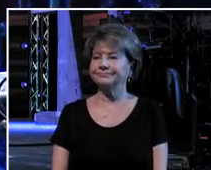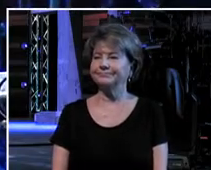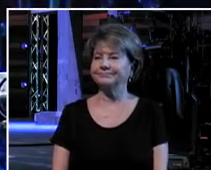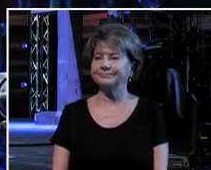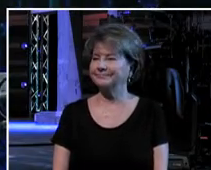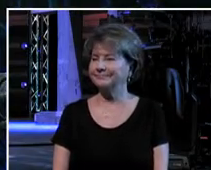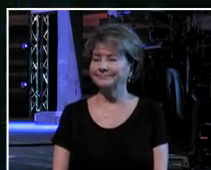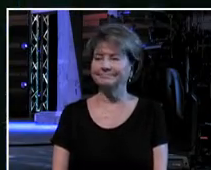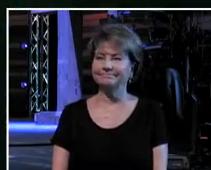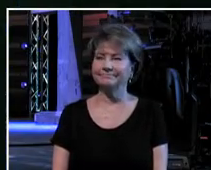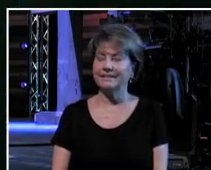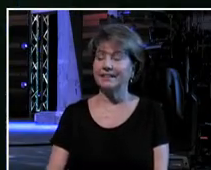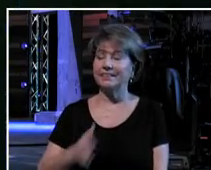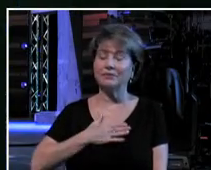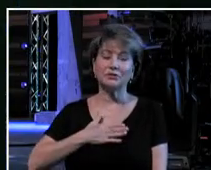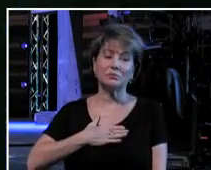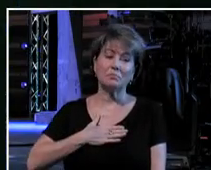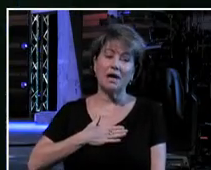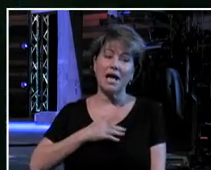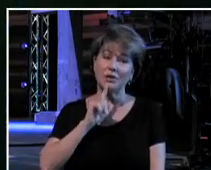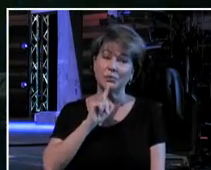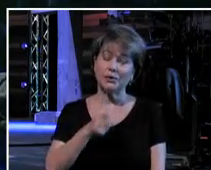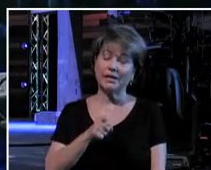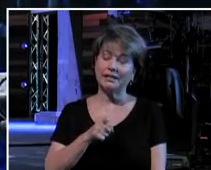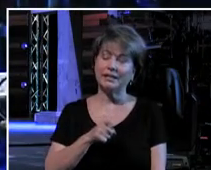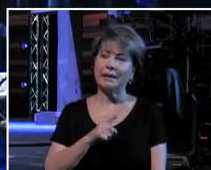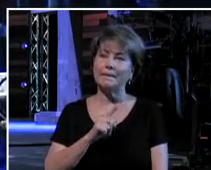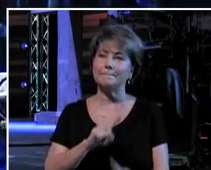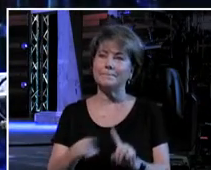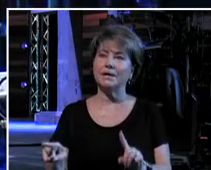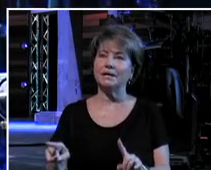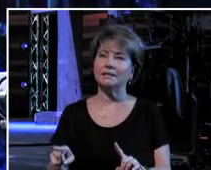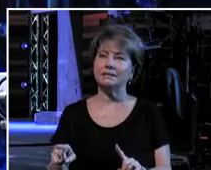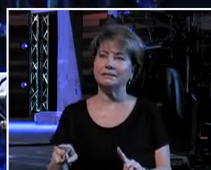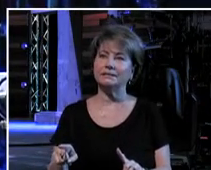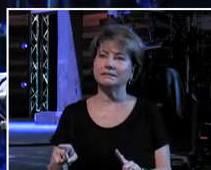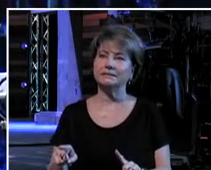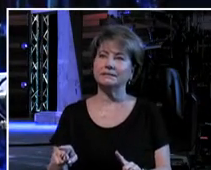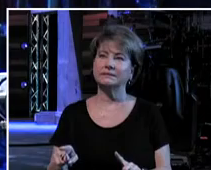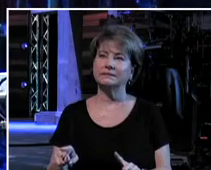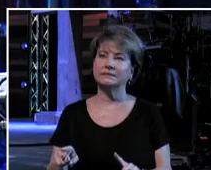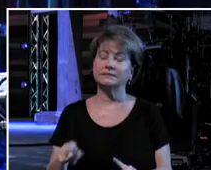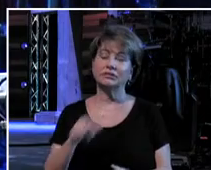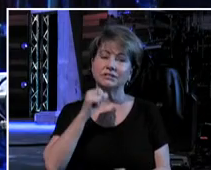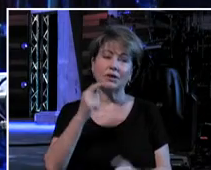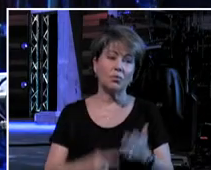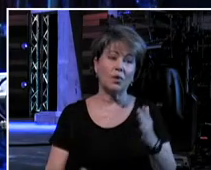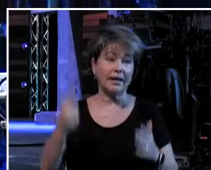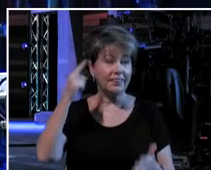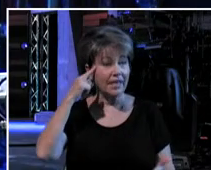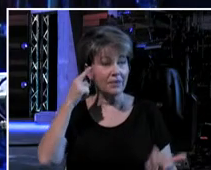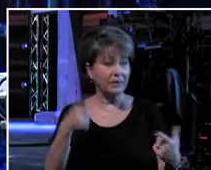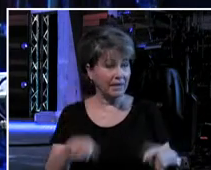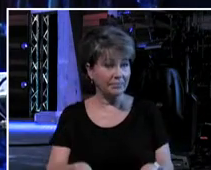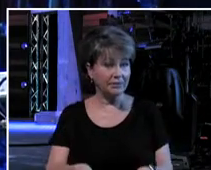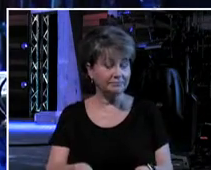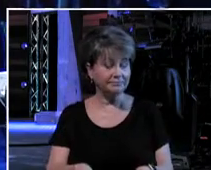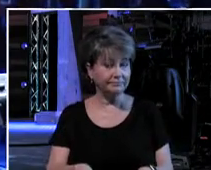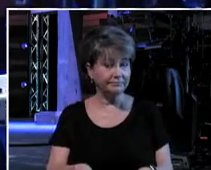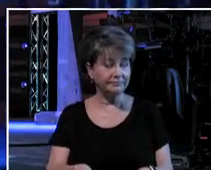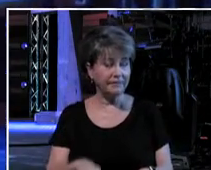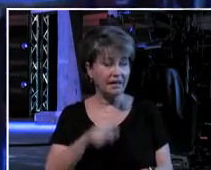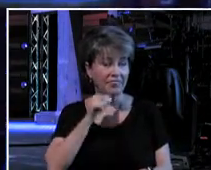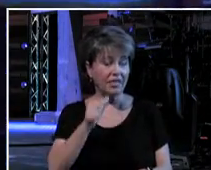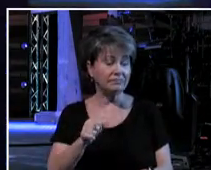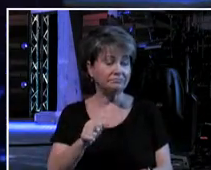that was my reality, but it turned out very differently than I thought it would. There are people